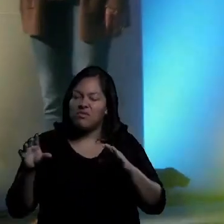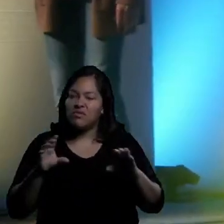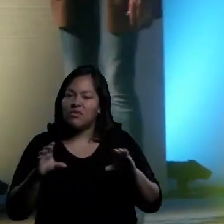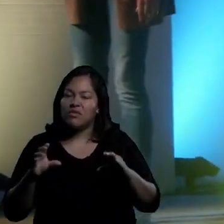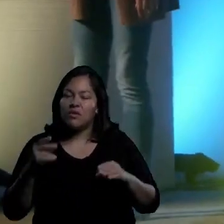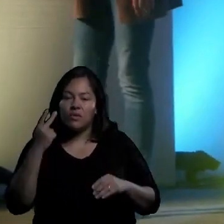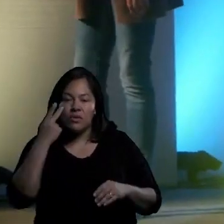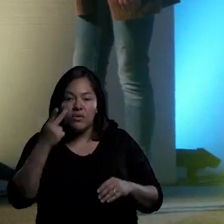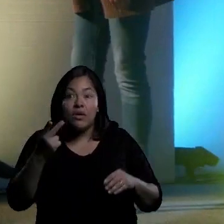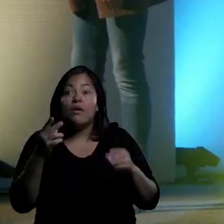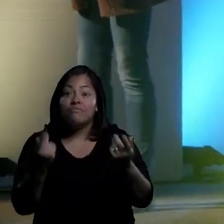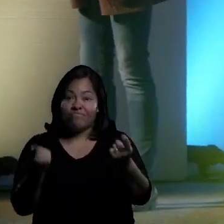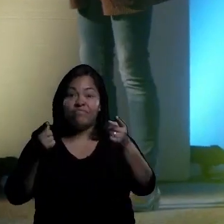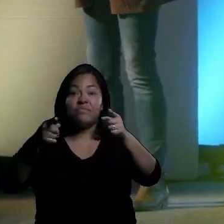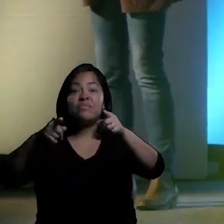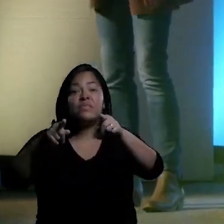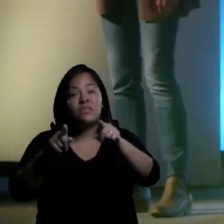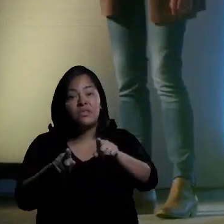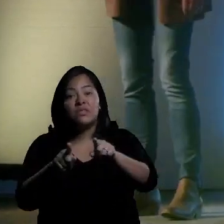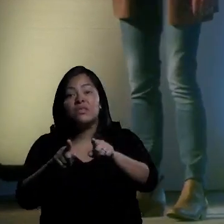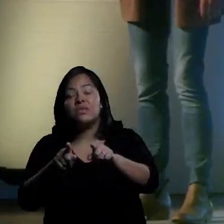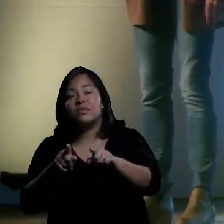We see it happening.